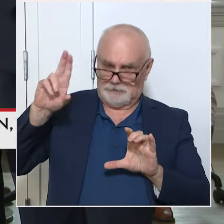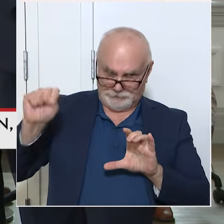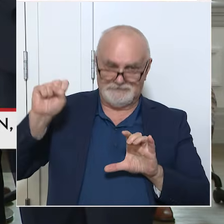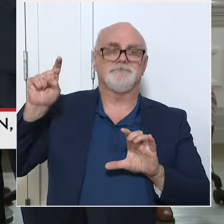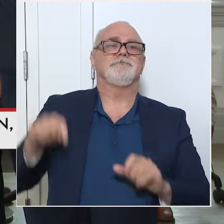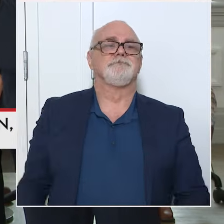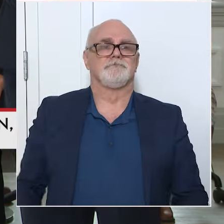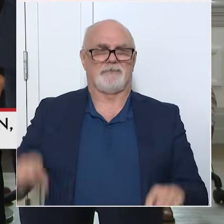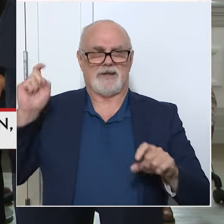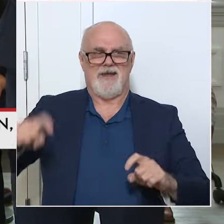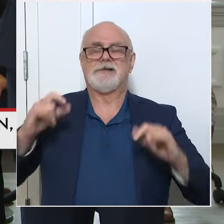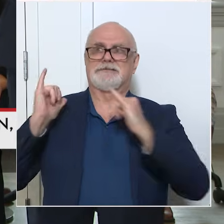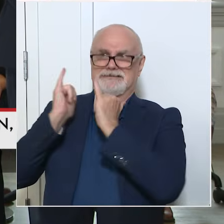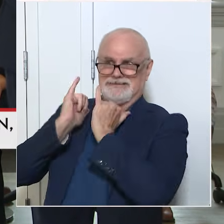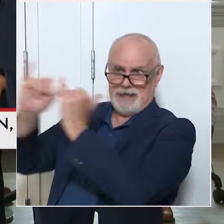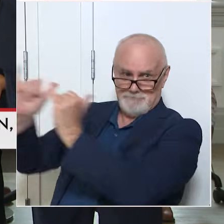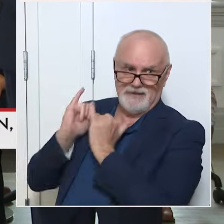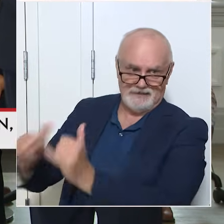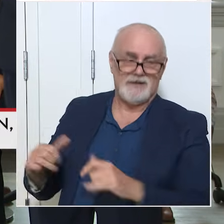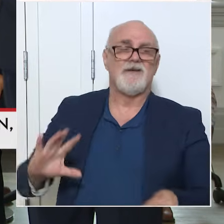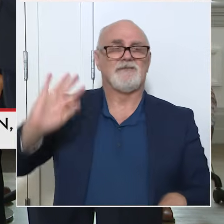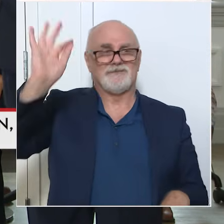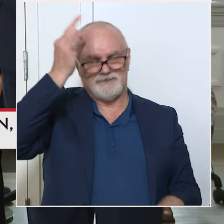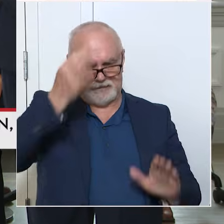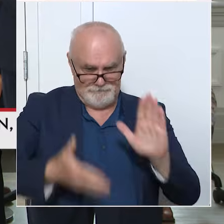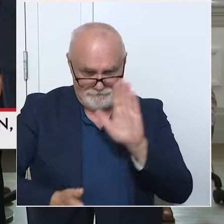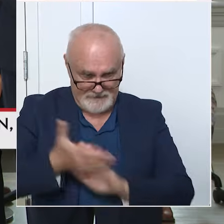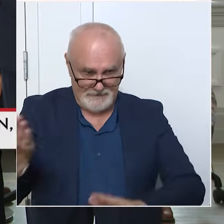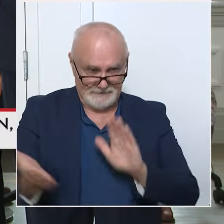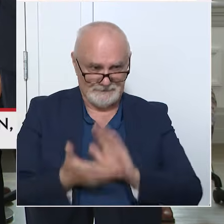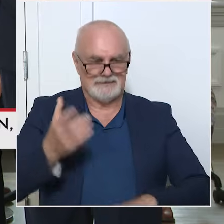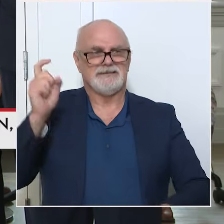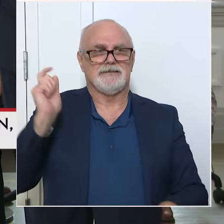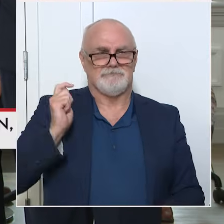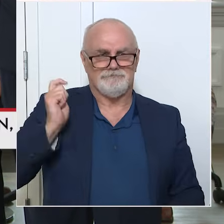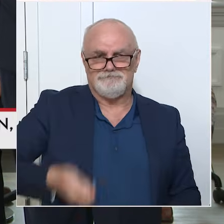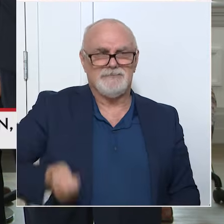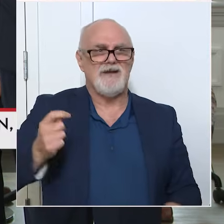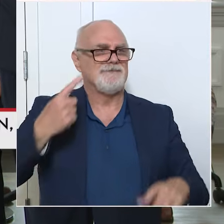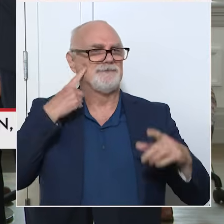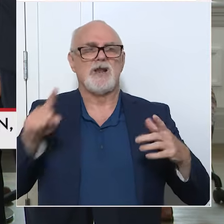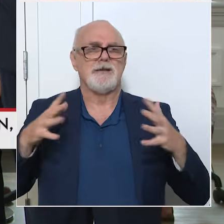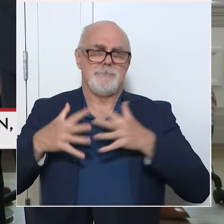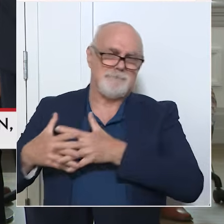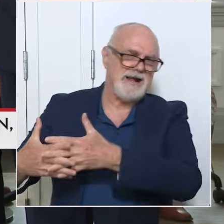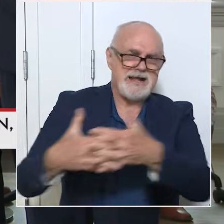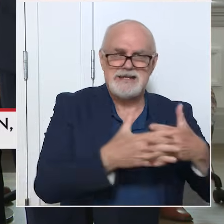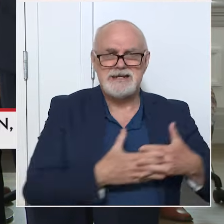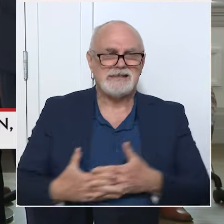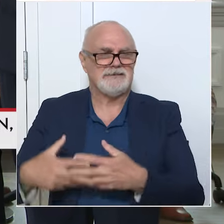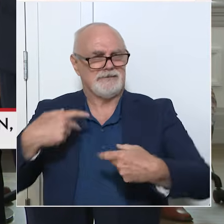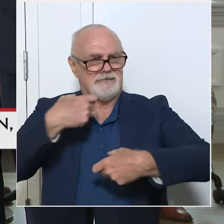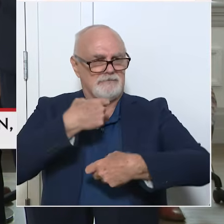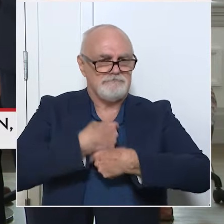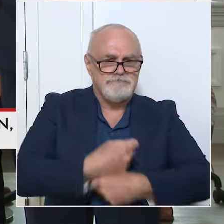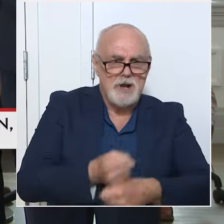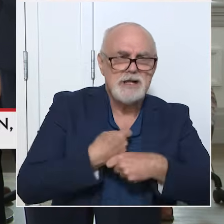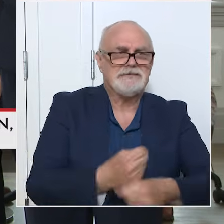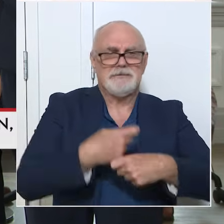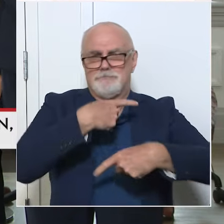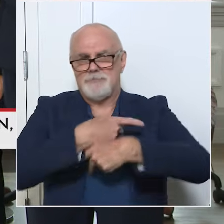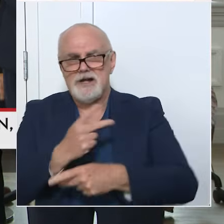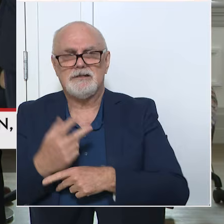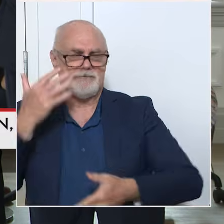operations of the federal government are necessary for America's productivity and for many vital programs